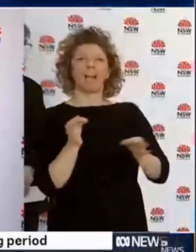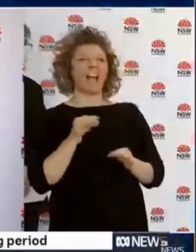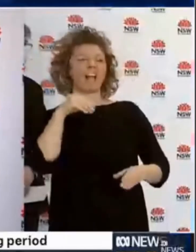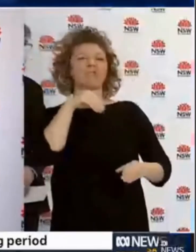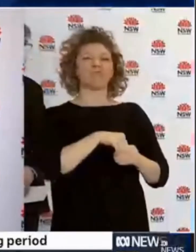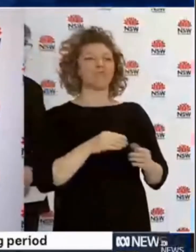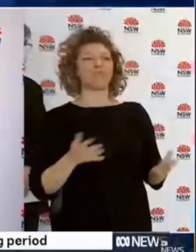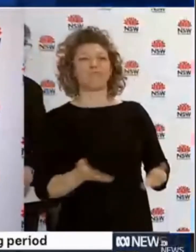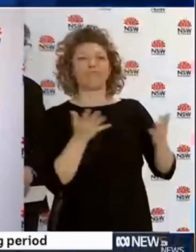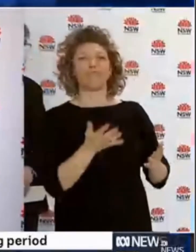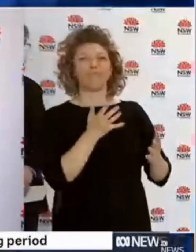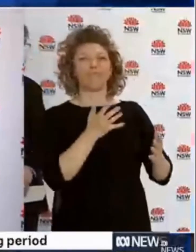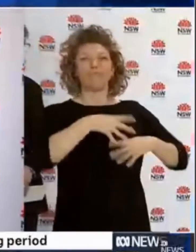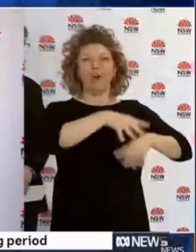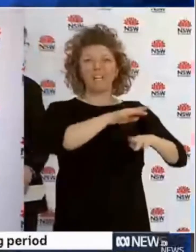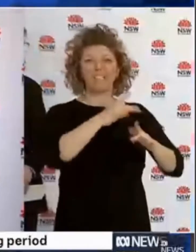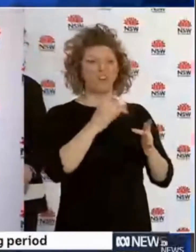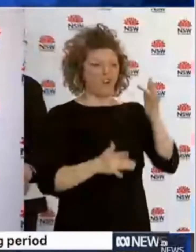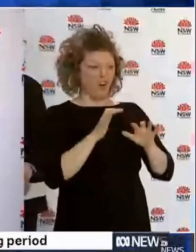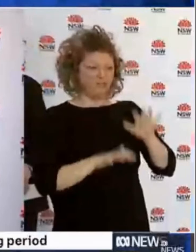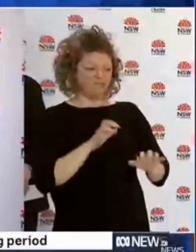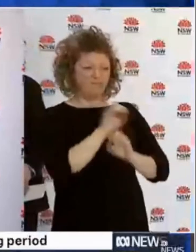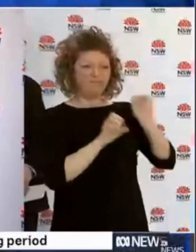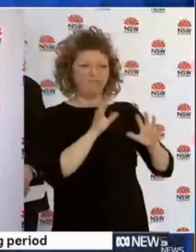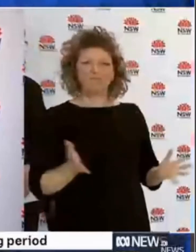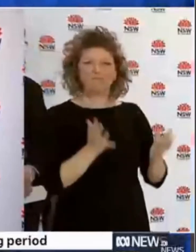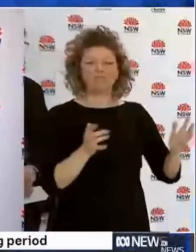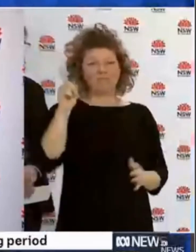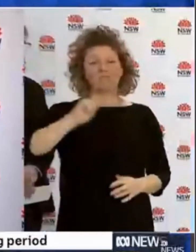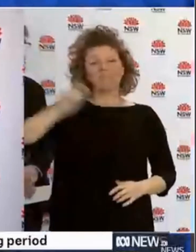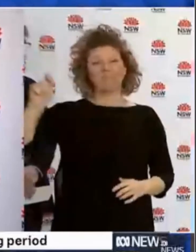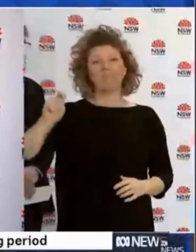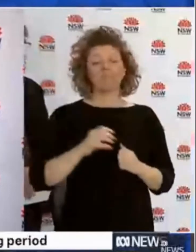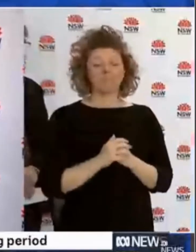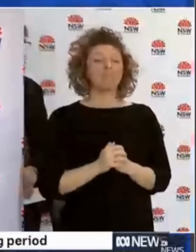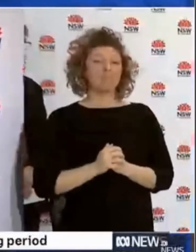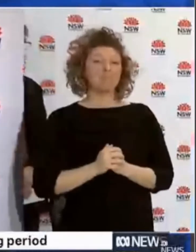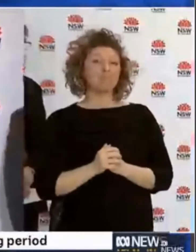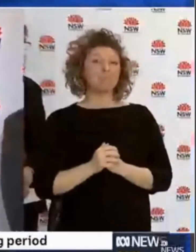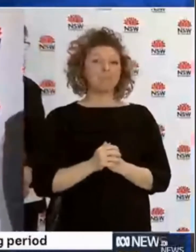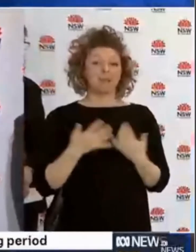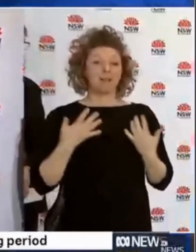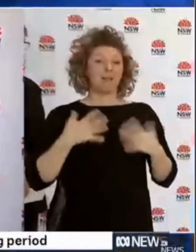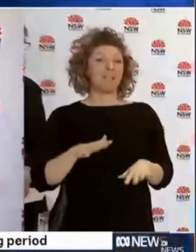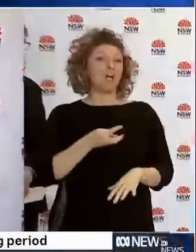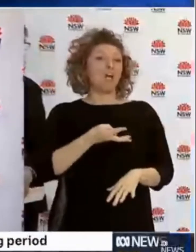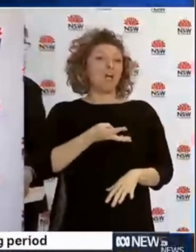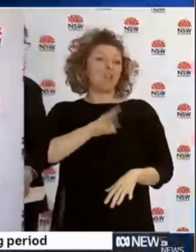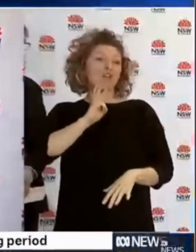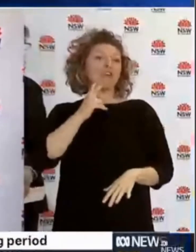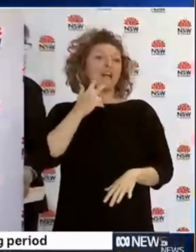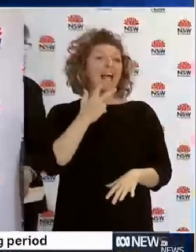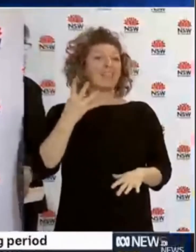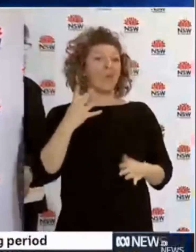protest online. In terms of the wider compliance operation, in the last 24 hours, 384 infringements have